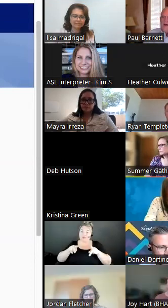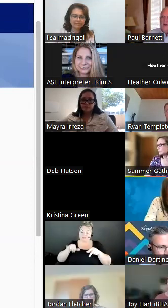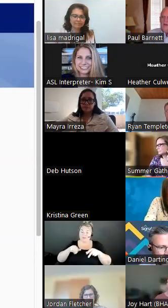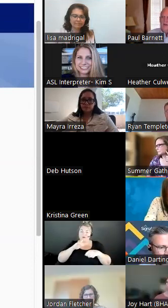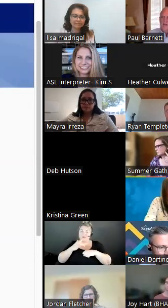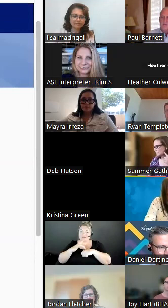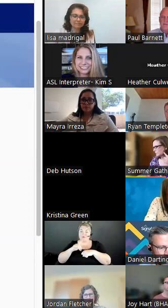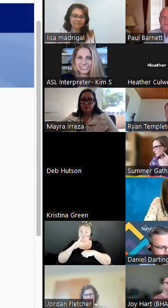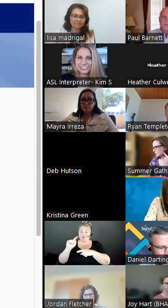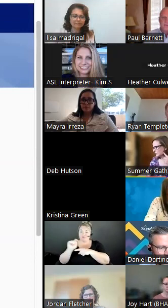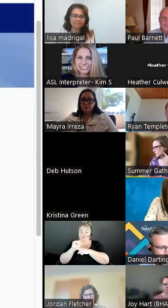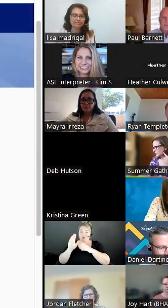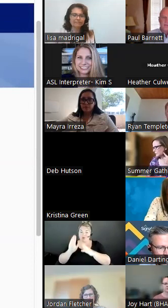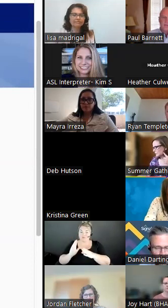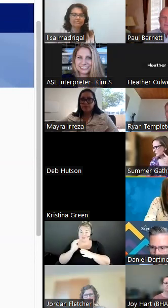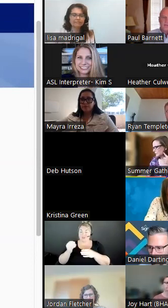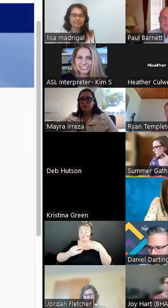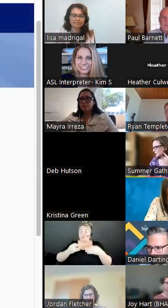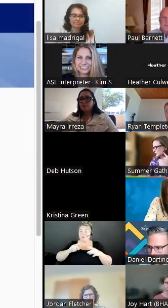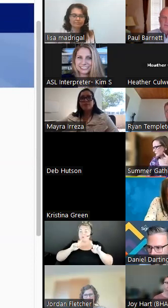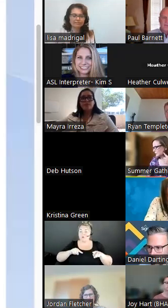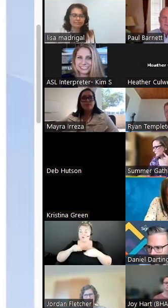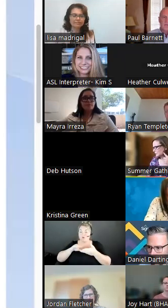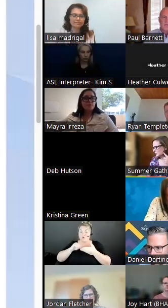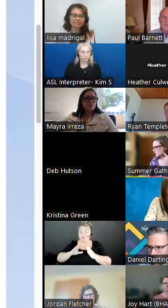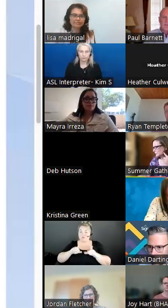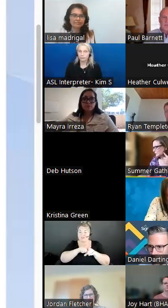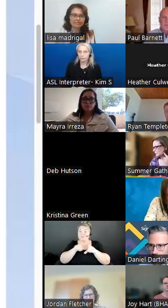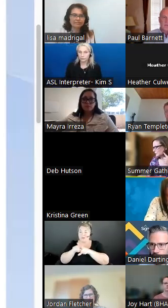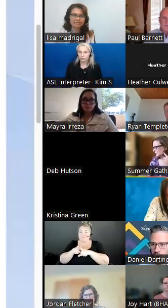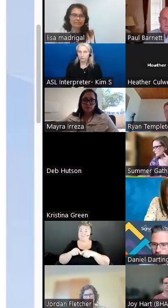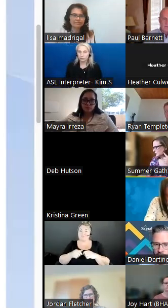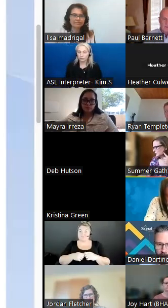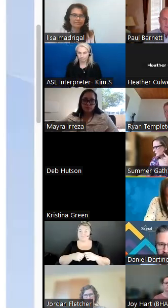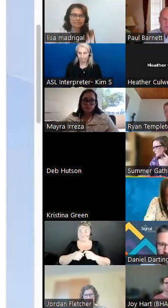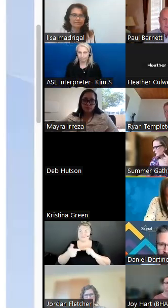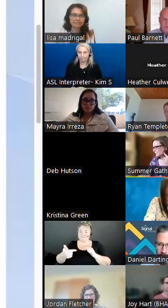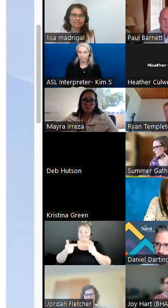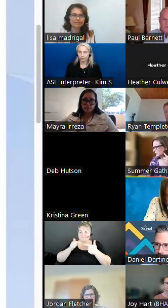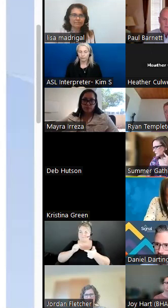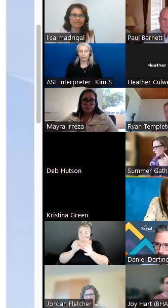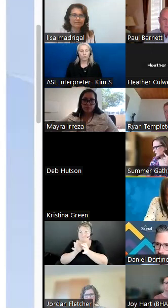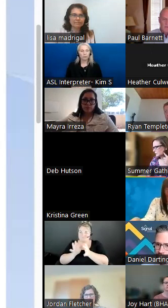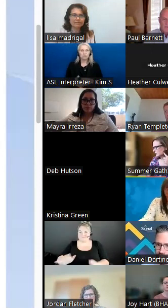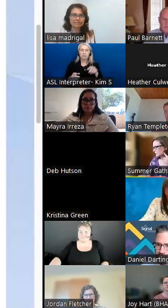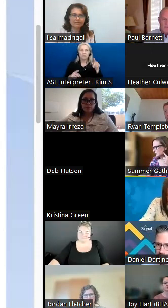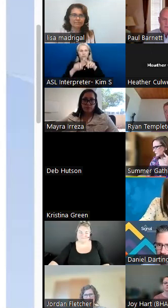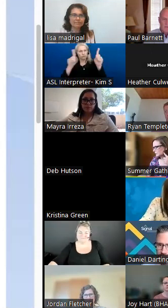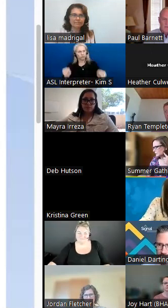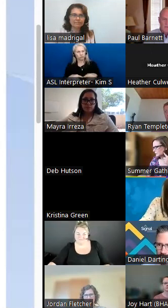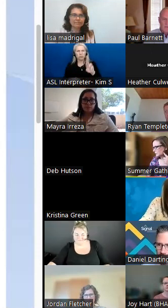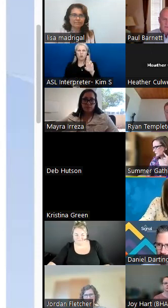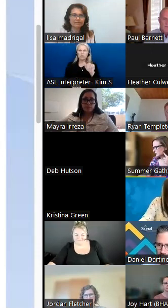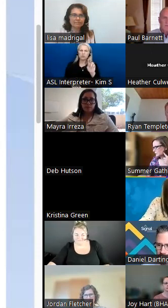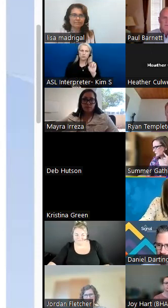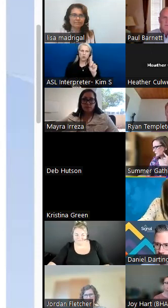trainers and court-ordered learners as well. This is just a random page that I